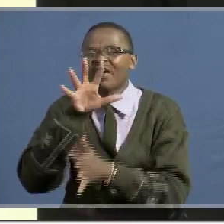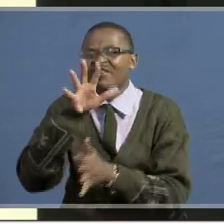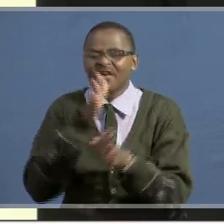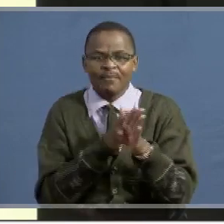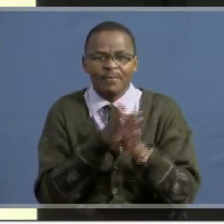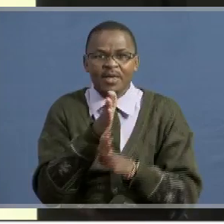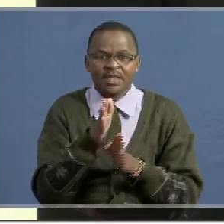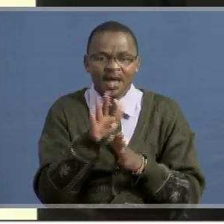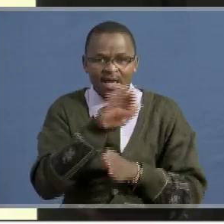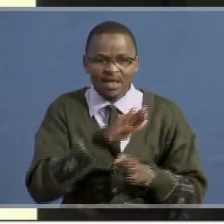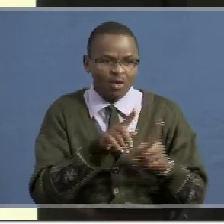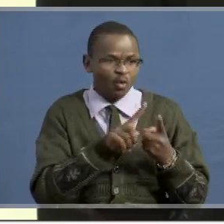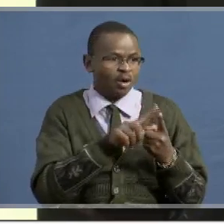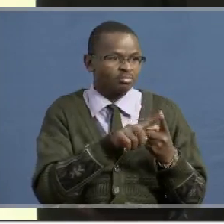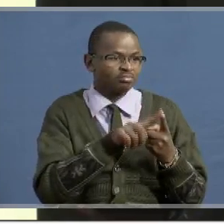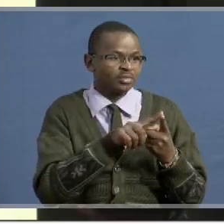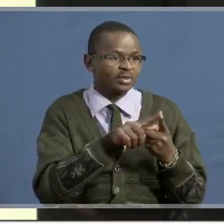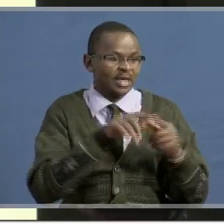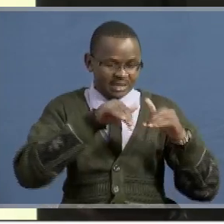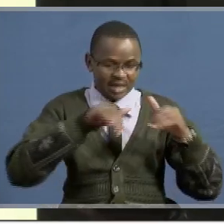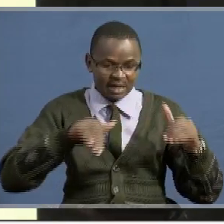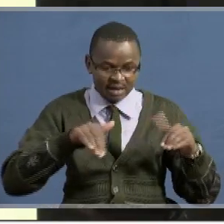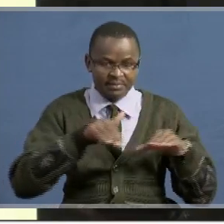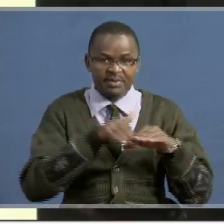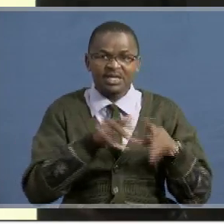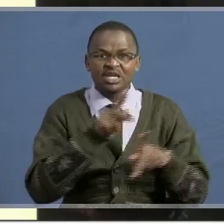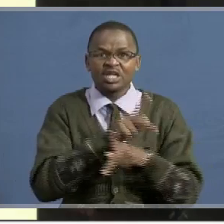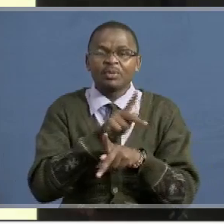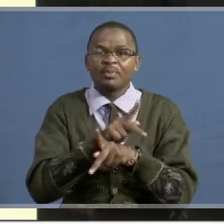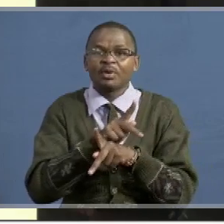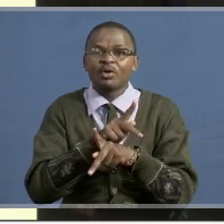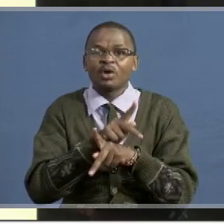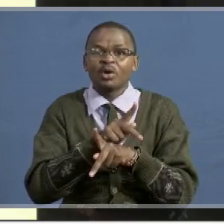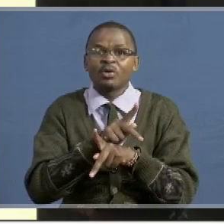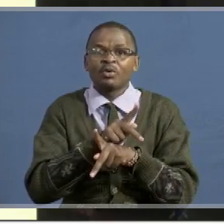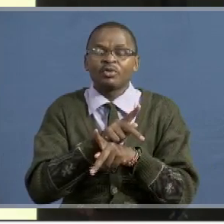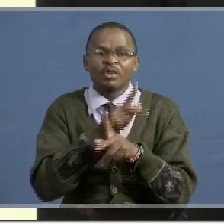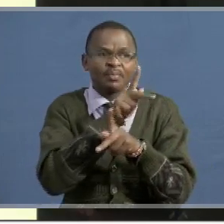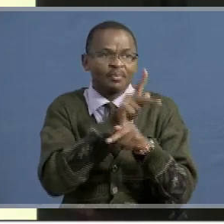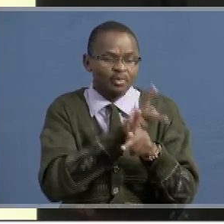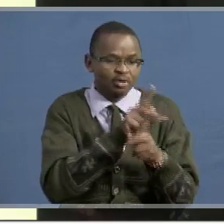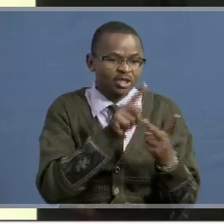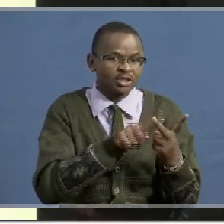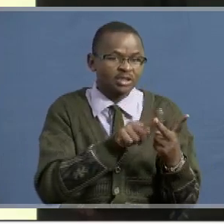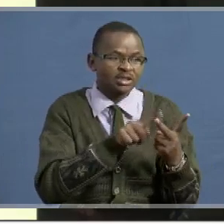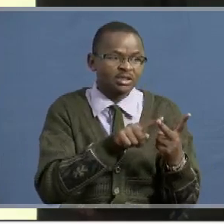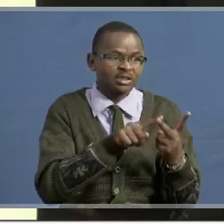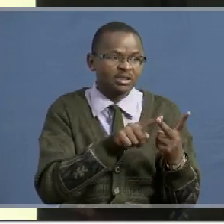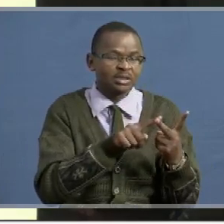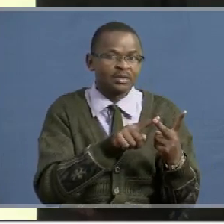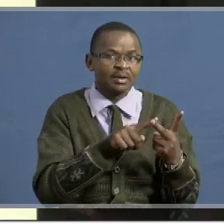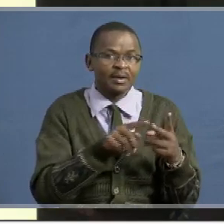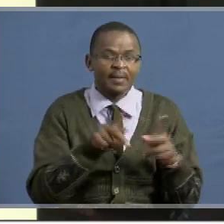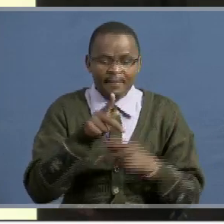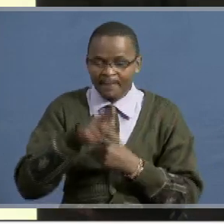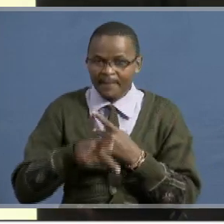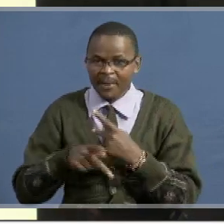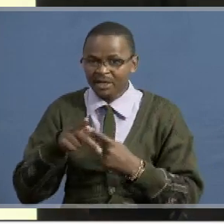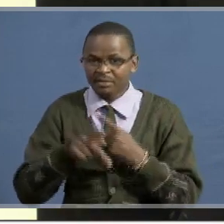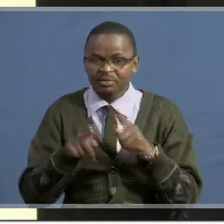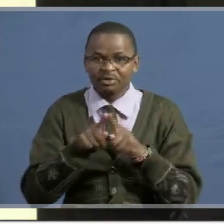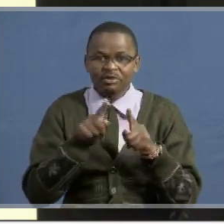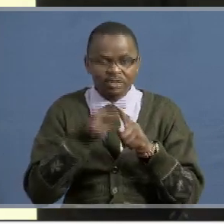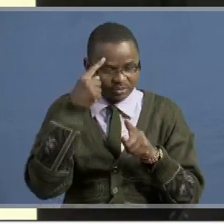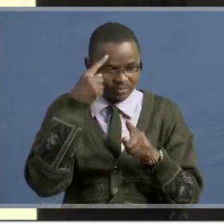areas. One, there was a gap in the prevention aspect, in the protection aspect, in the partnership aspect, in the